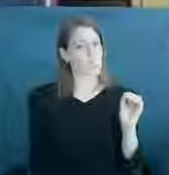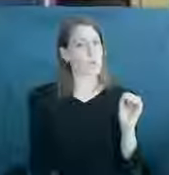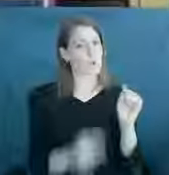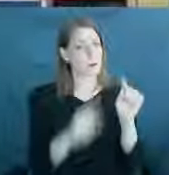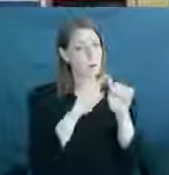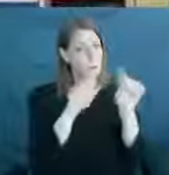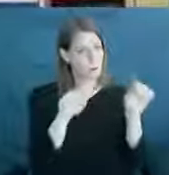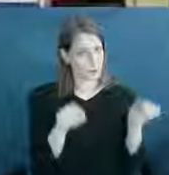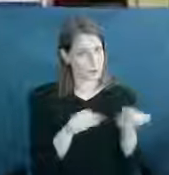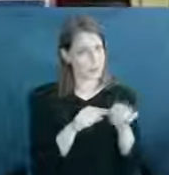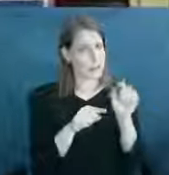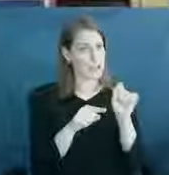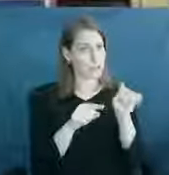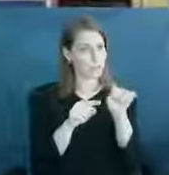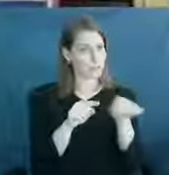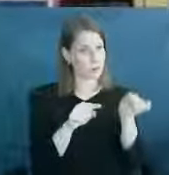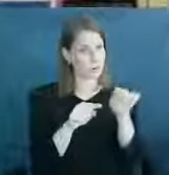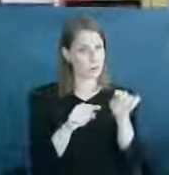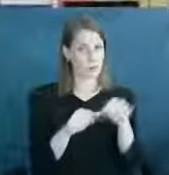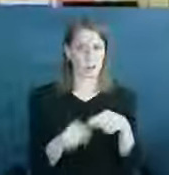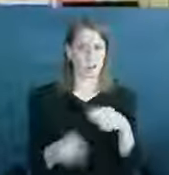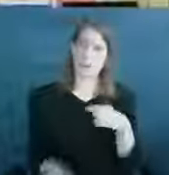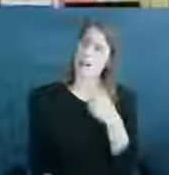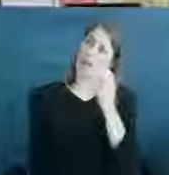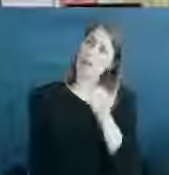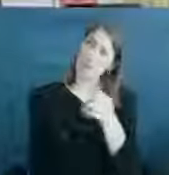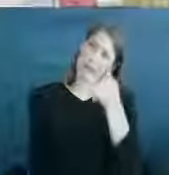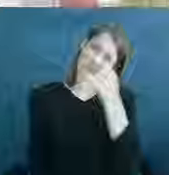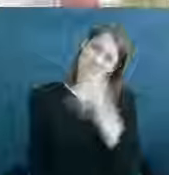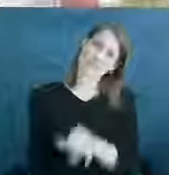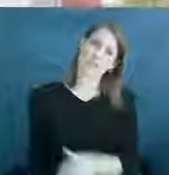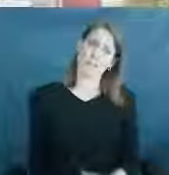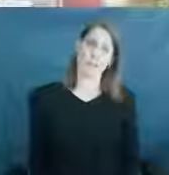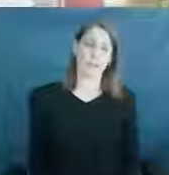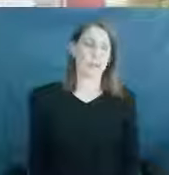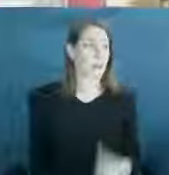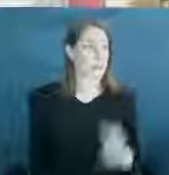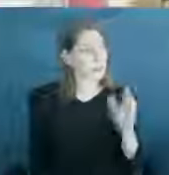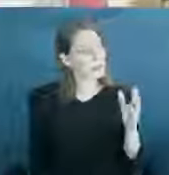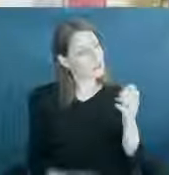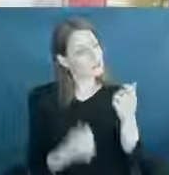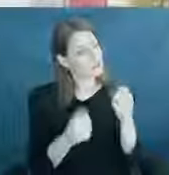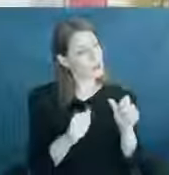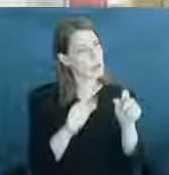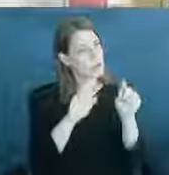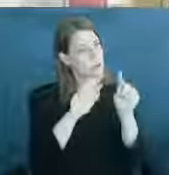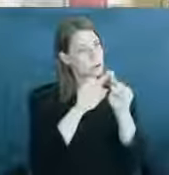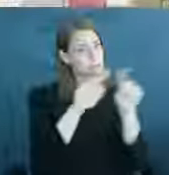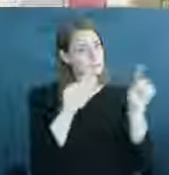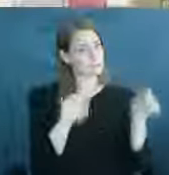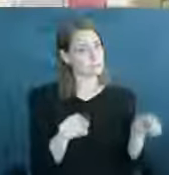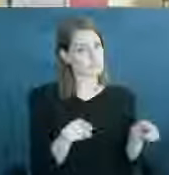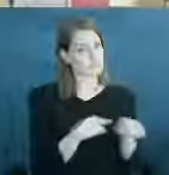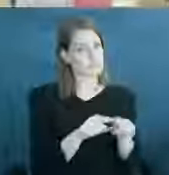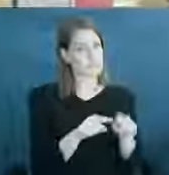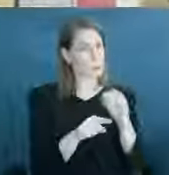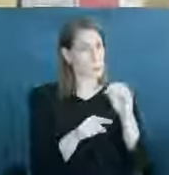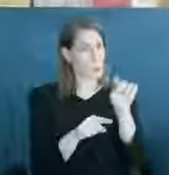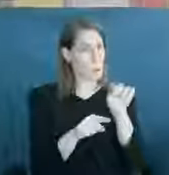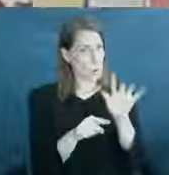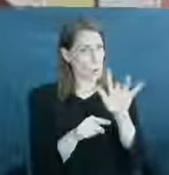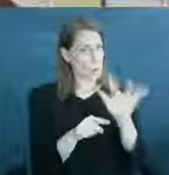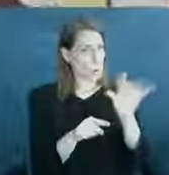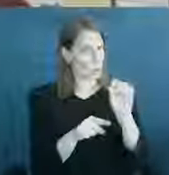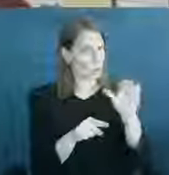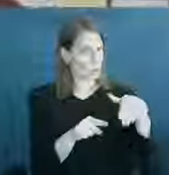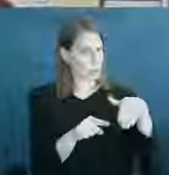do, Bianca, look at me. Start with an O, and then you can take the cutouts out of it. It looks like a fire thing. Okay,